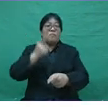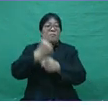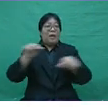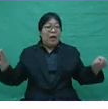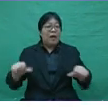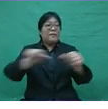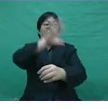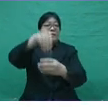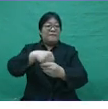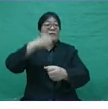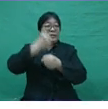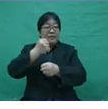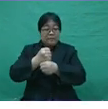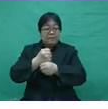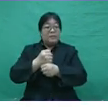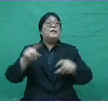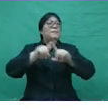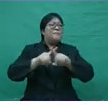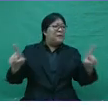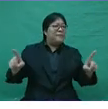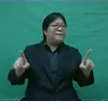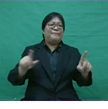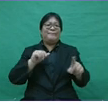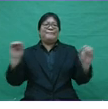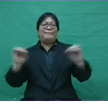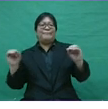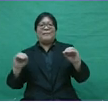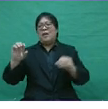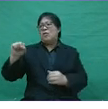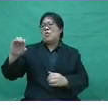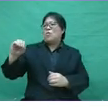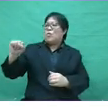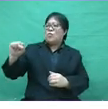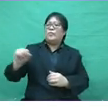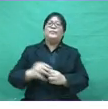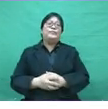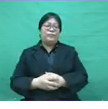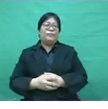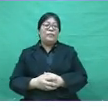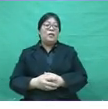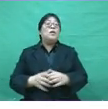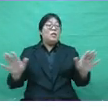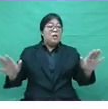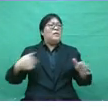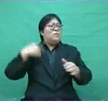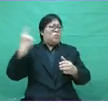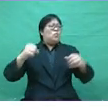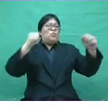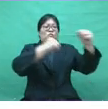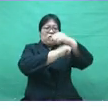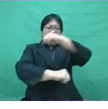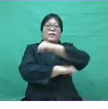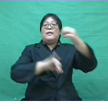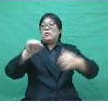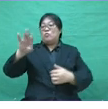some form of employment but not covered with the social protection systems. One of the structural issues contributing